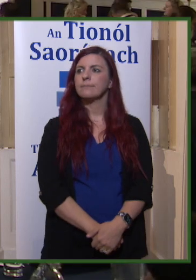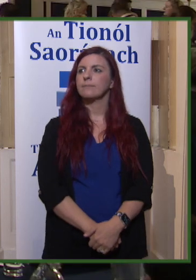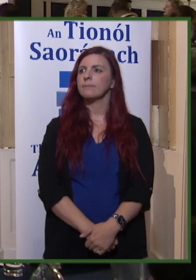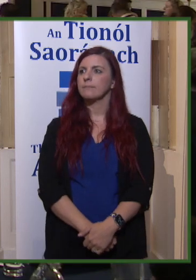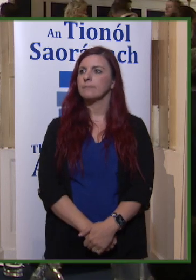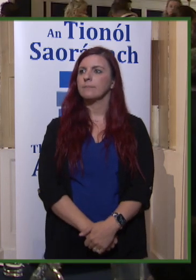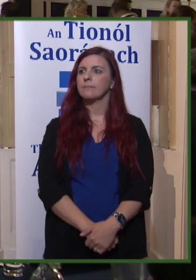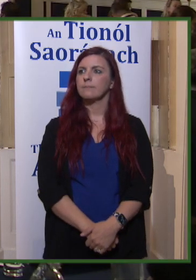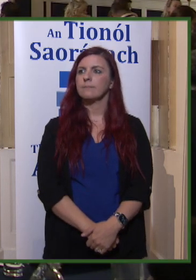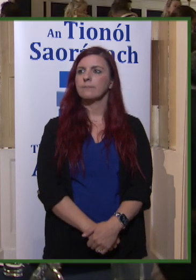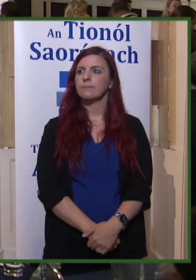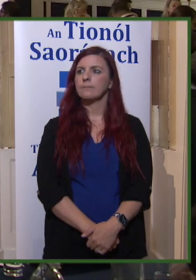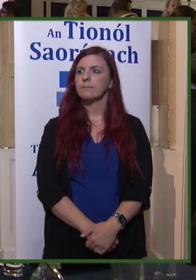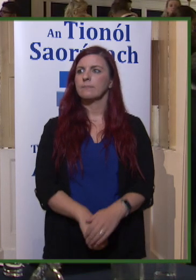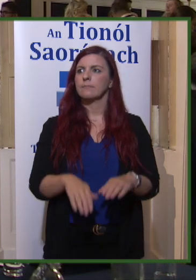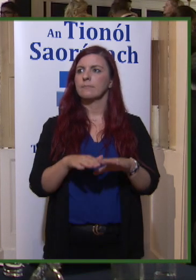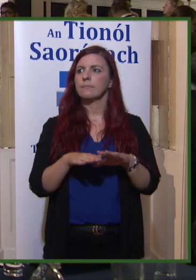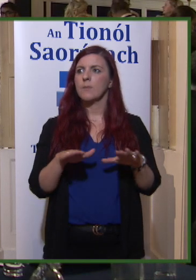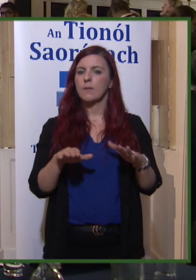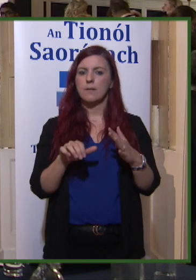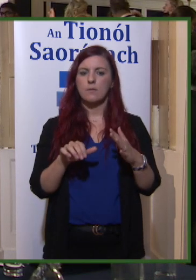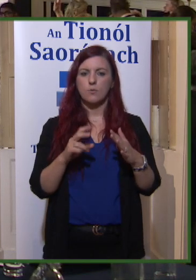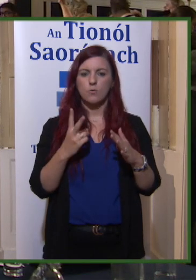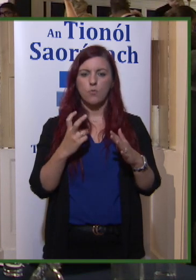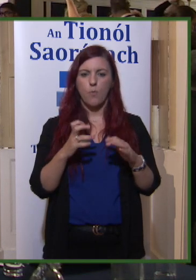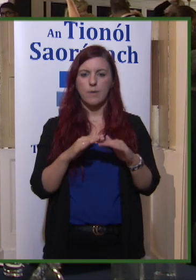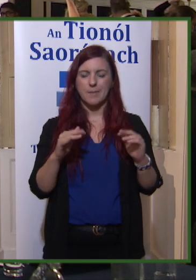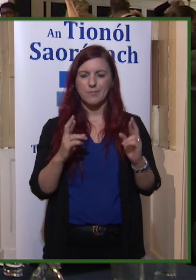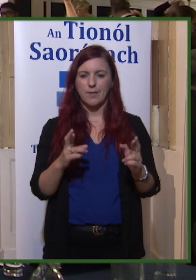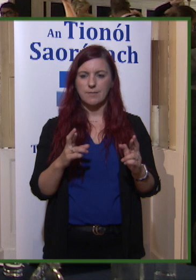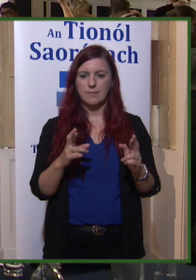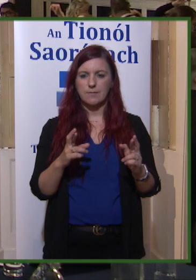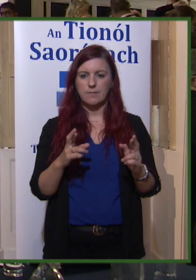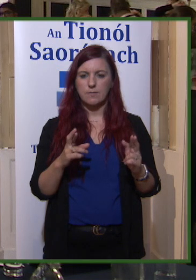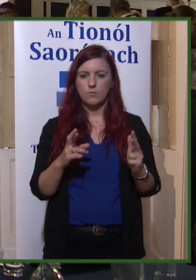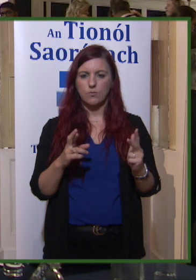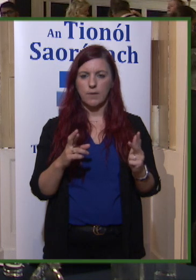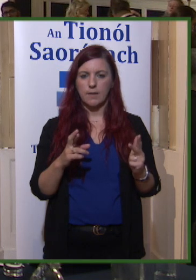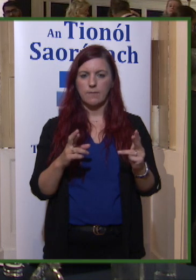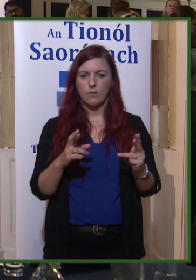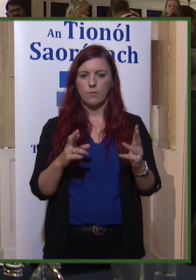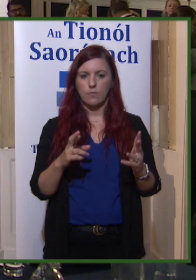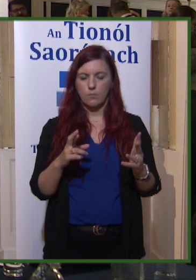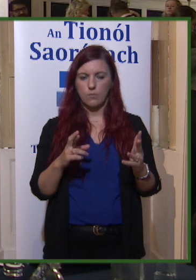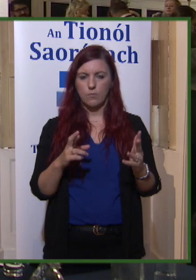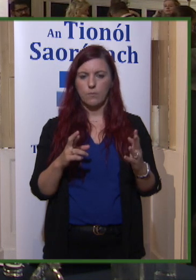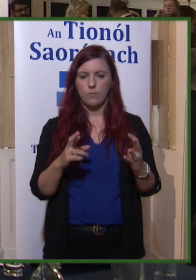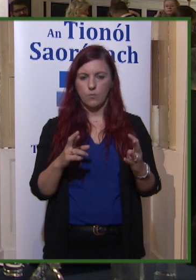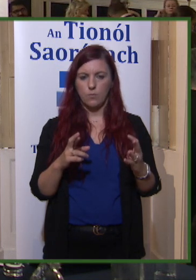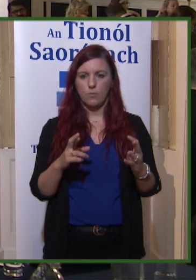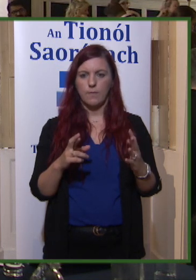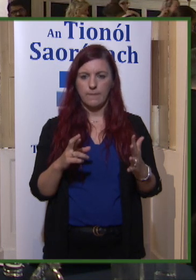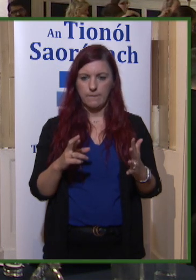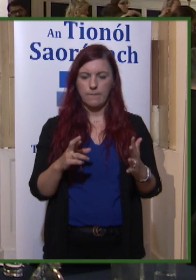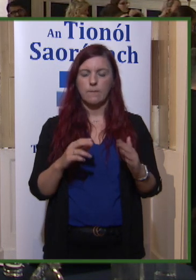two tables left, table 8 and table 9. Is that all? And table 5 and table 3.